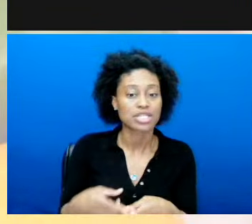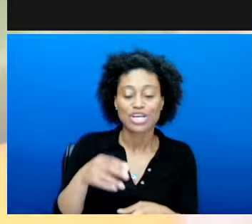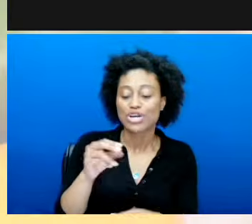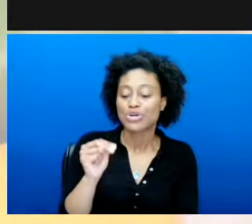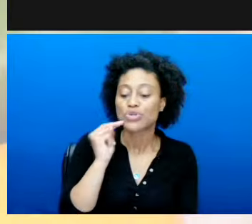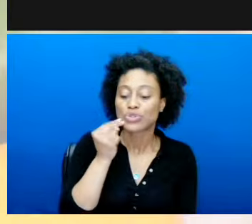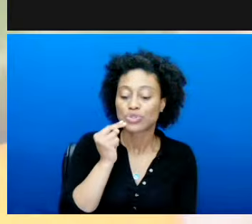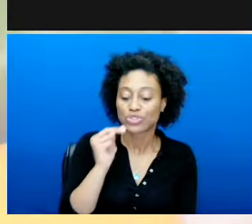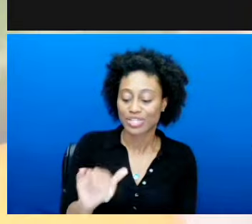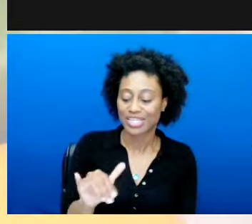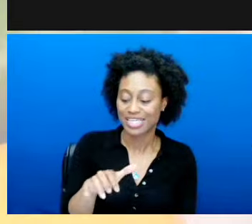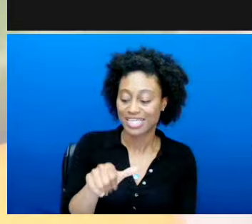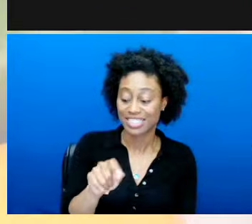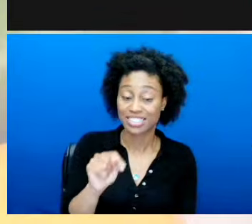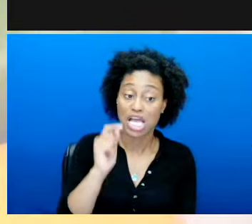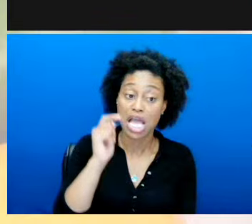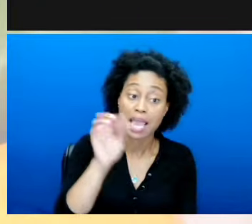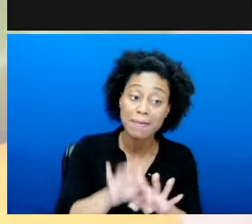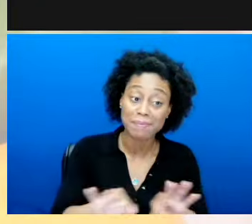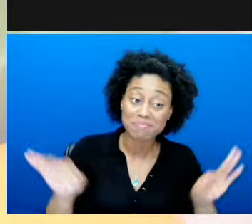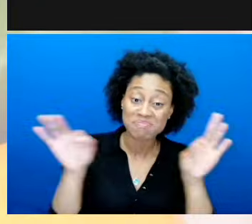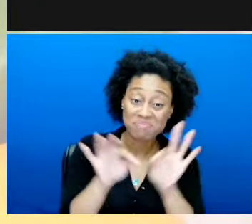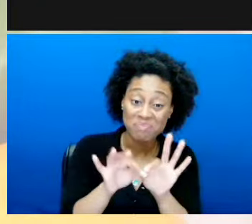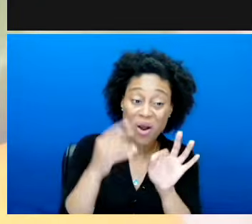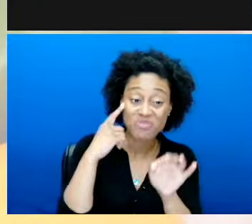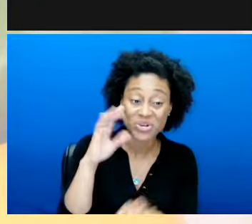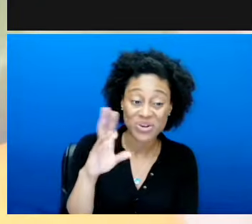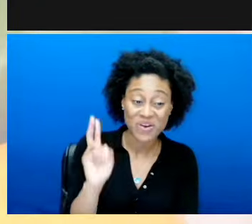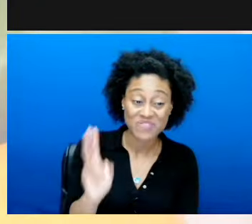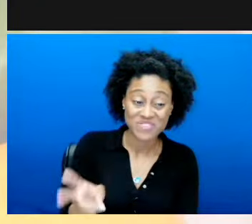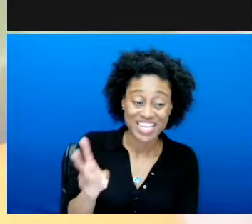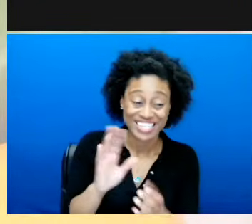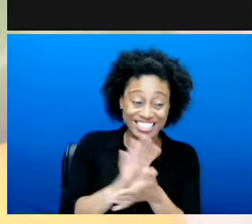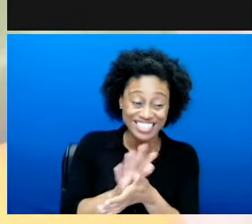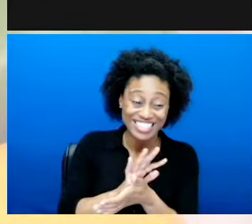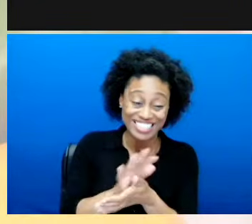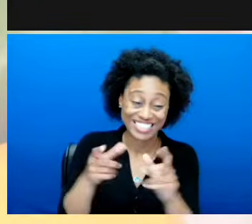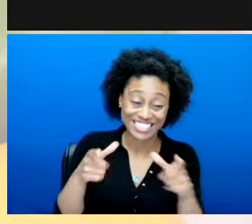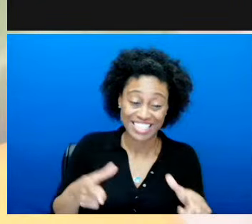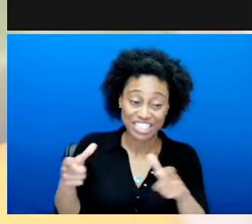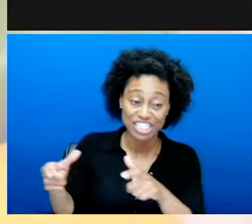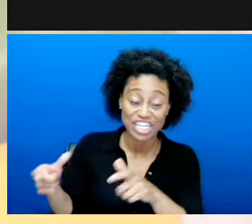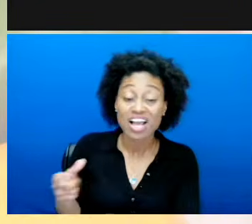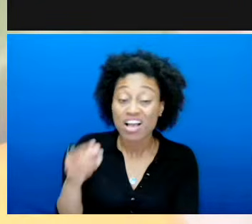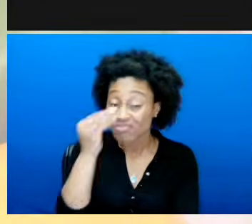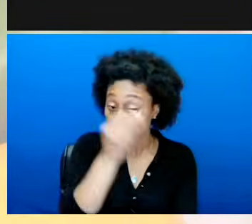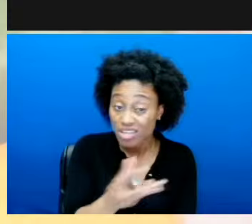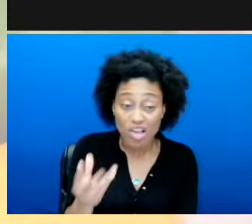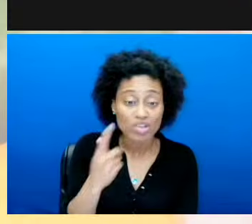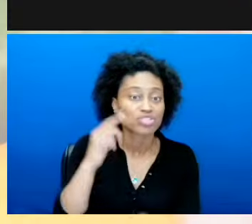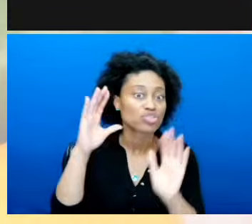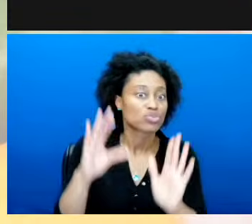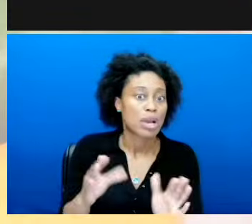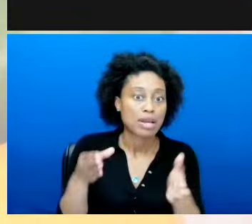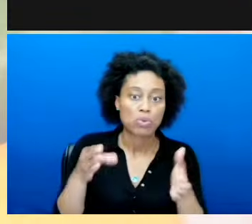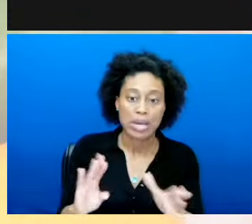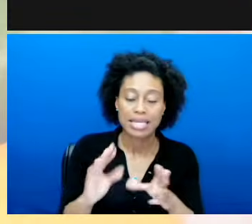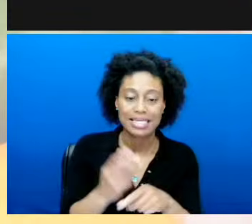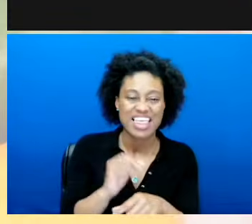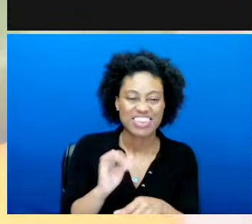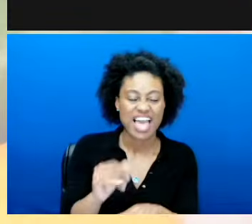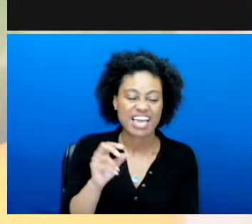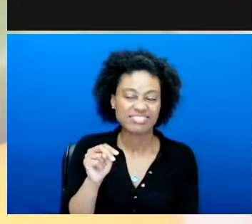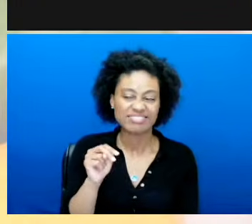yeast is so important with your vegan cheese dishes. It is a great way to just get that